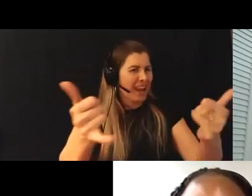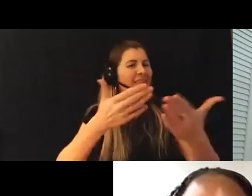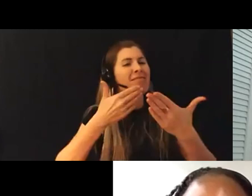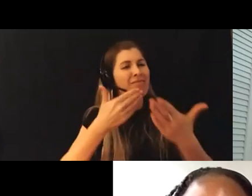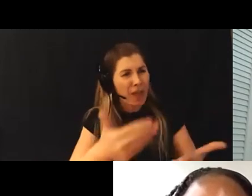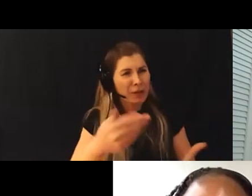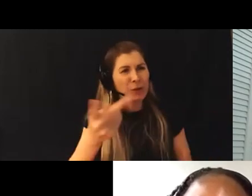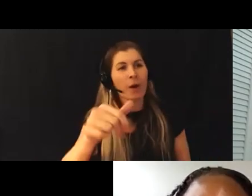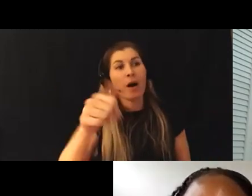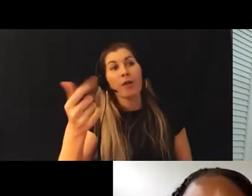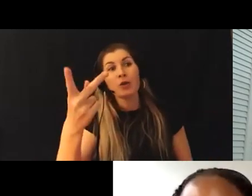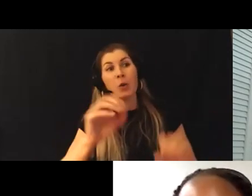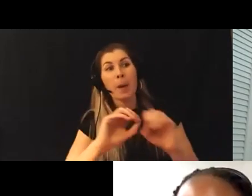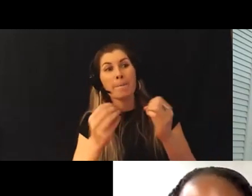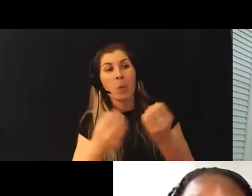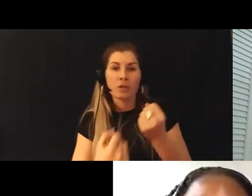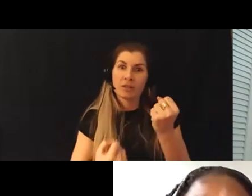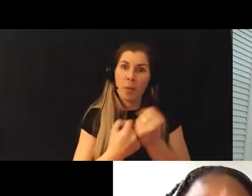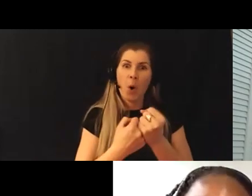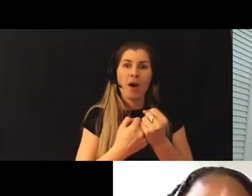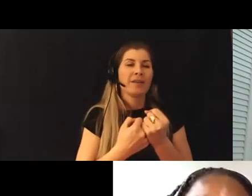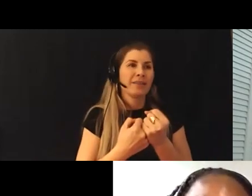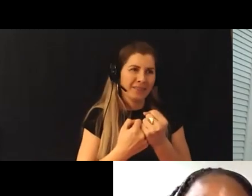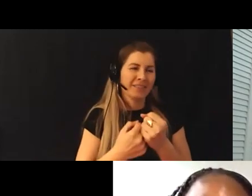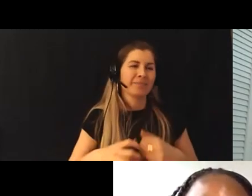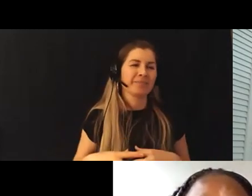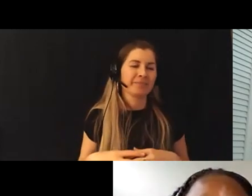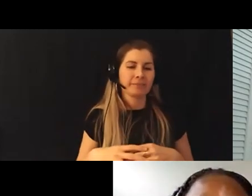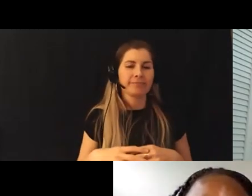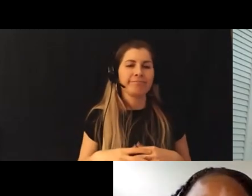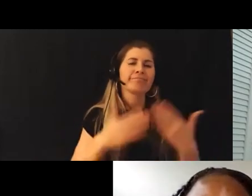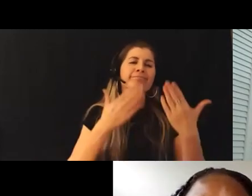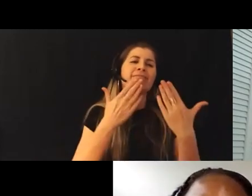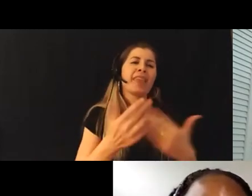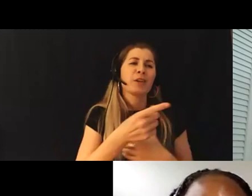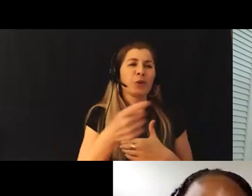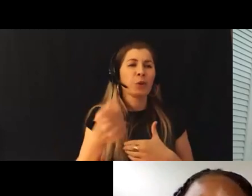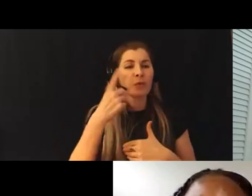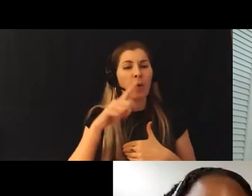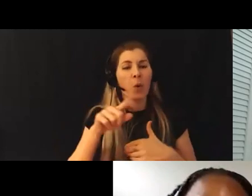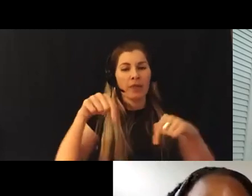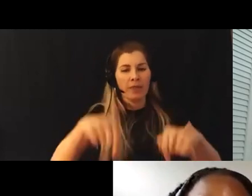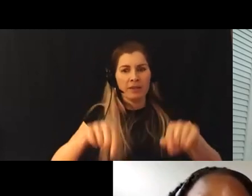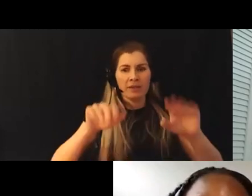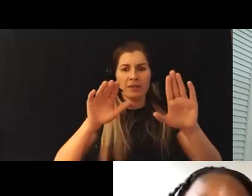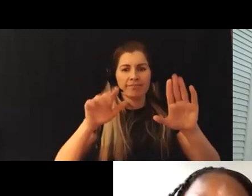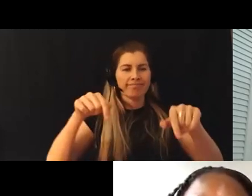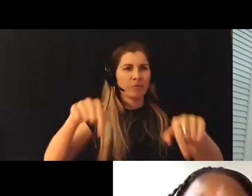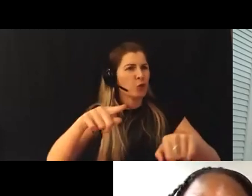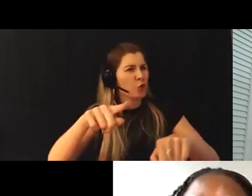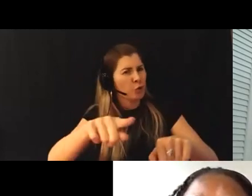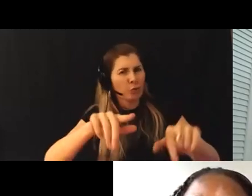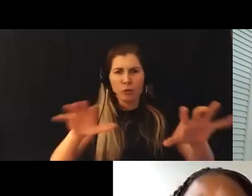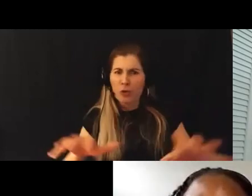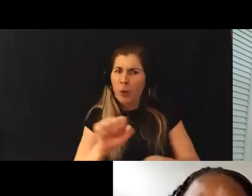other important groups that support artists for our region. Above all, we thank you for the work doing the work that we all believe in